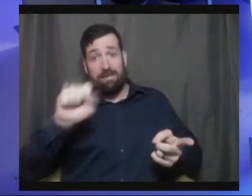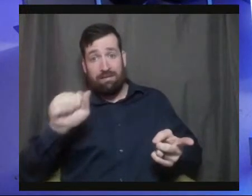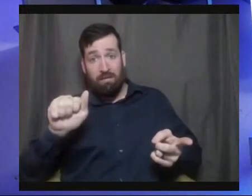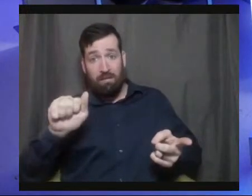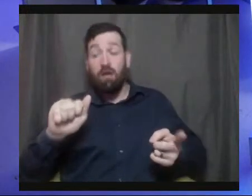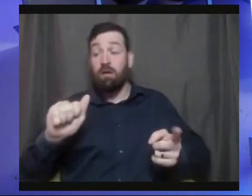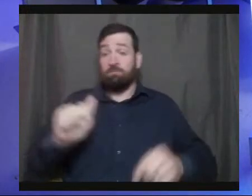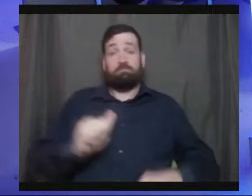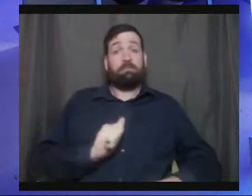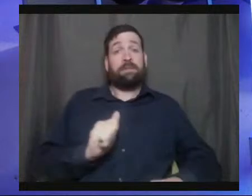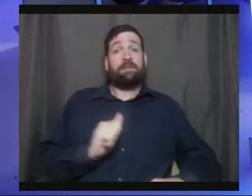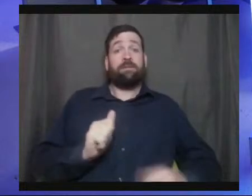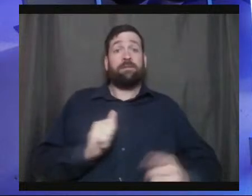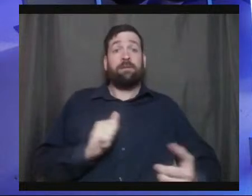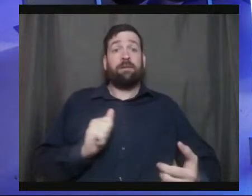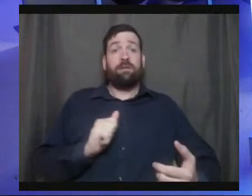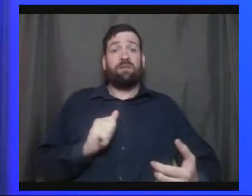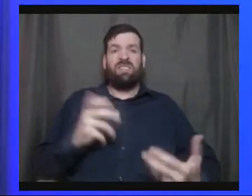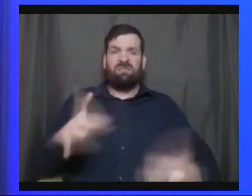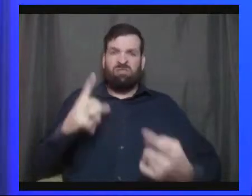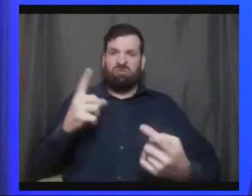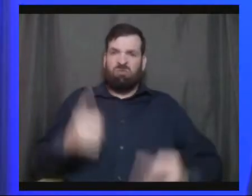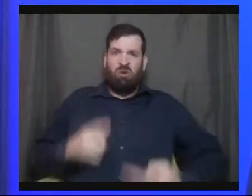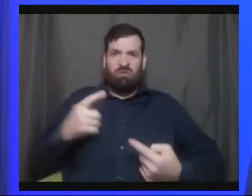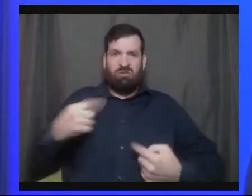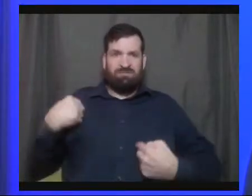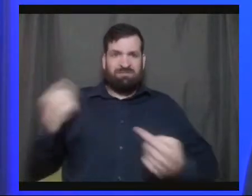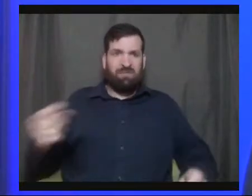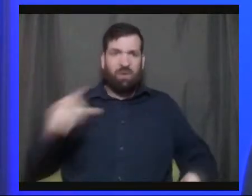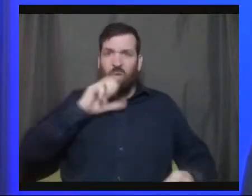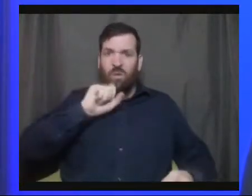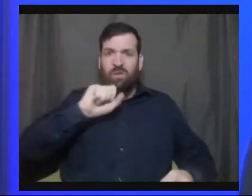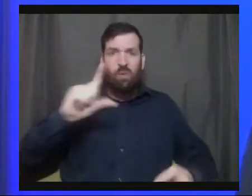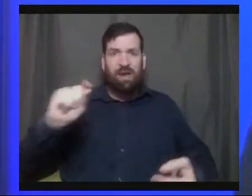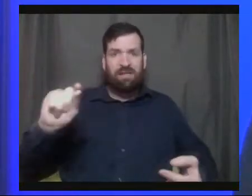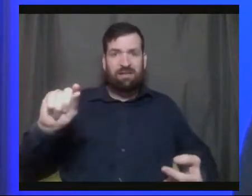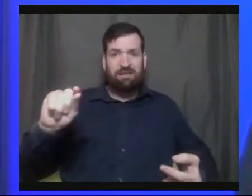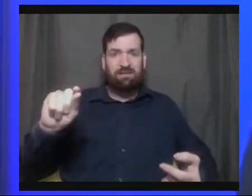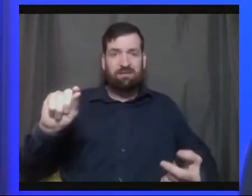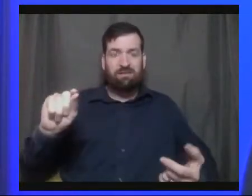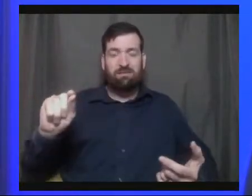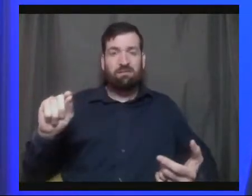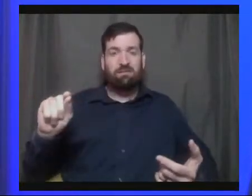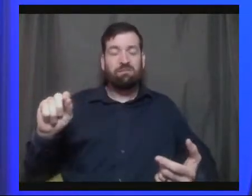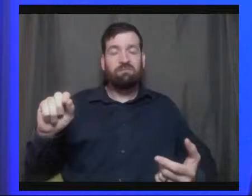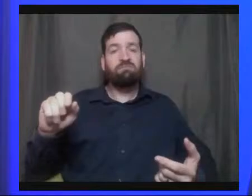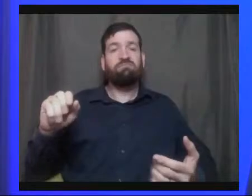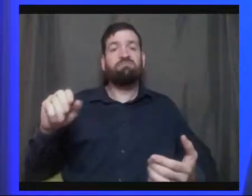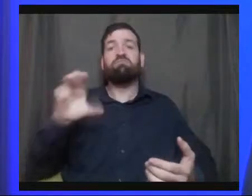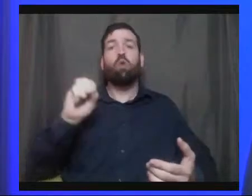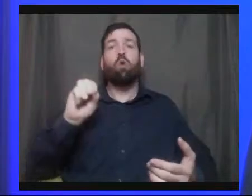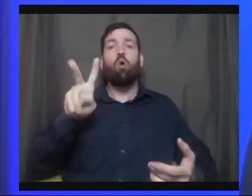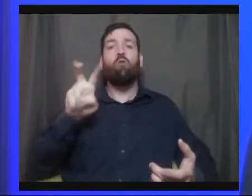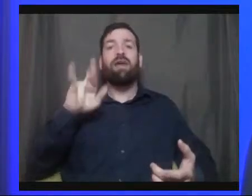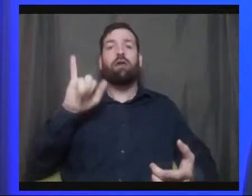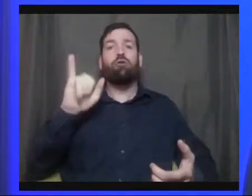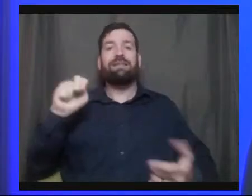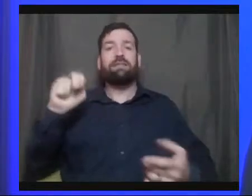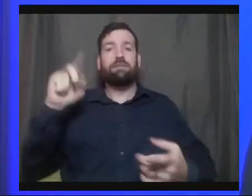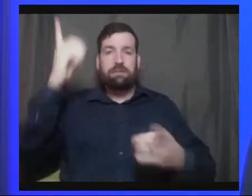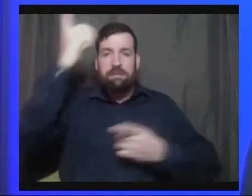I had struggled with my weight since I was about 20, I guess. I had polycystic ovarian disease and gained